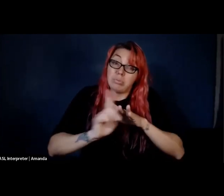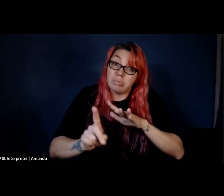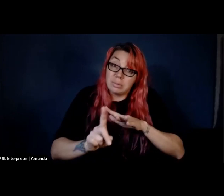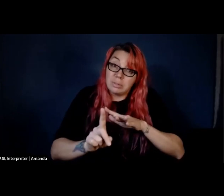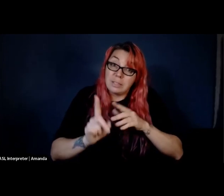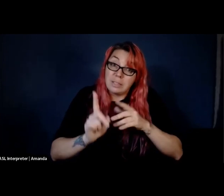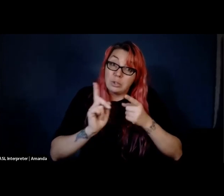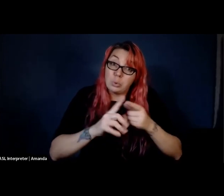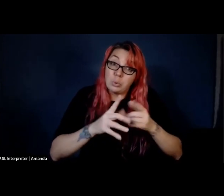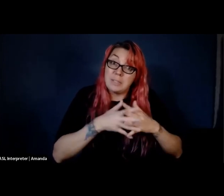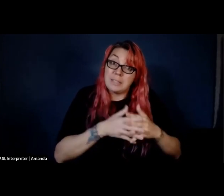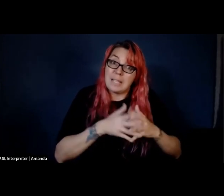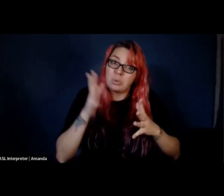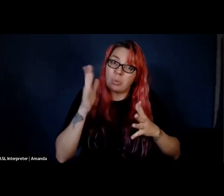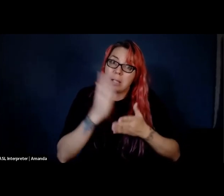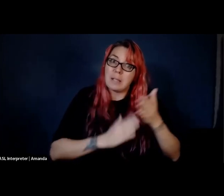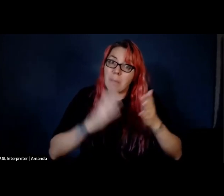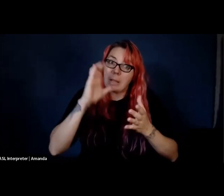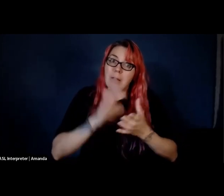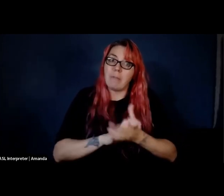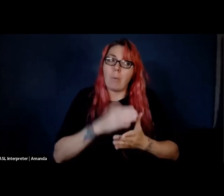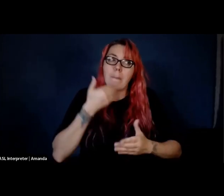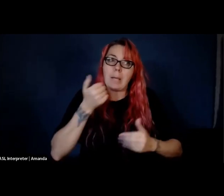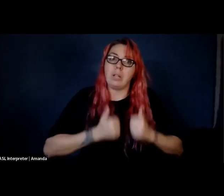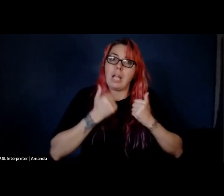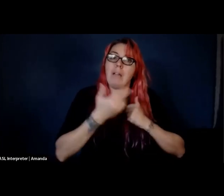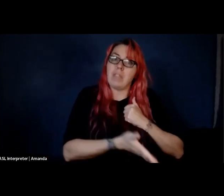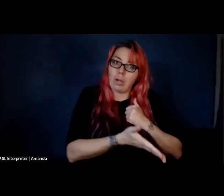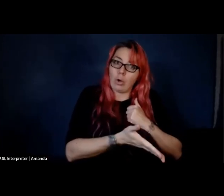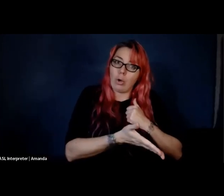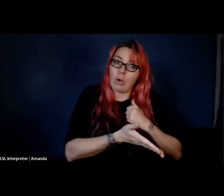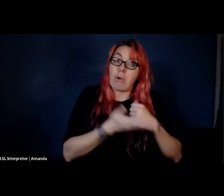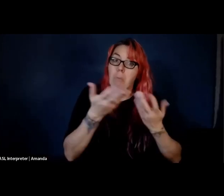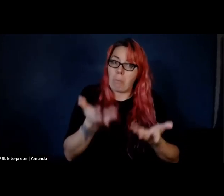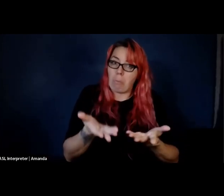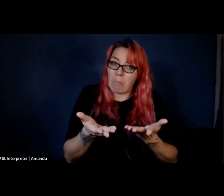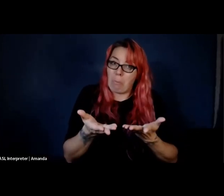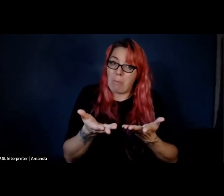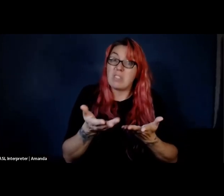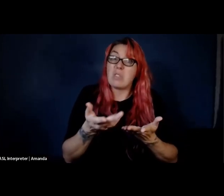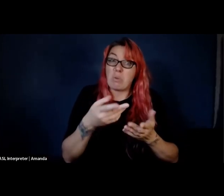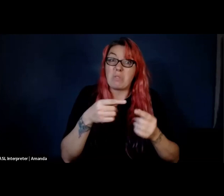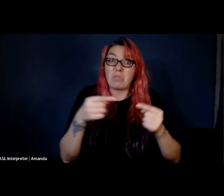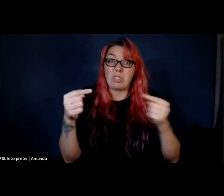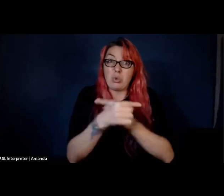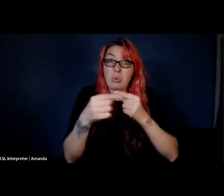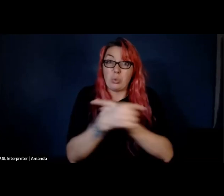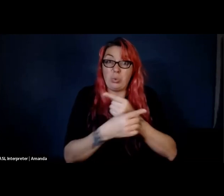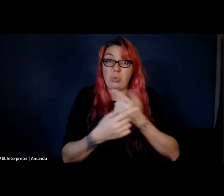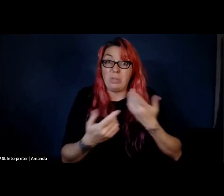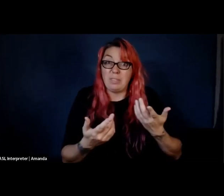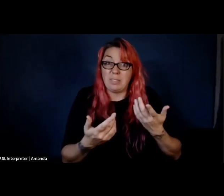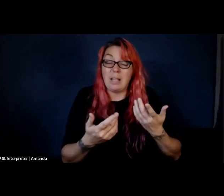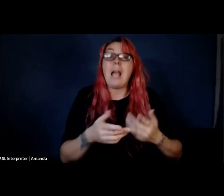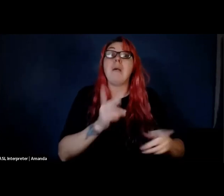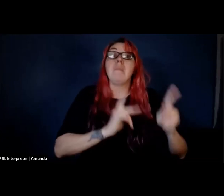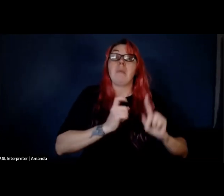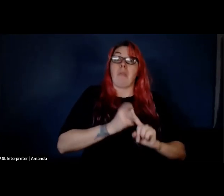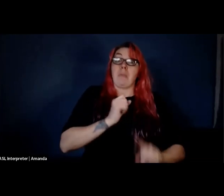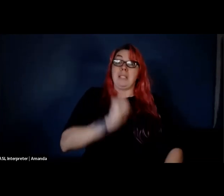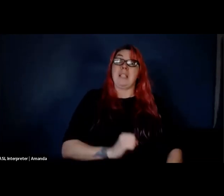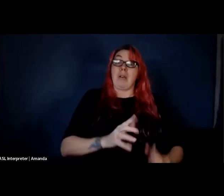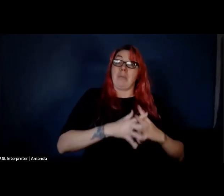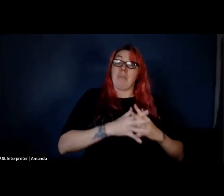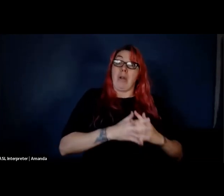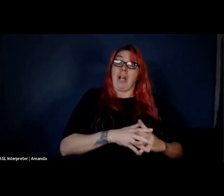States where they thought they'd have a better life. Folks who came from the south across into Canada also came and went, whoa, we thought it's going to be